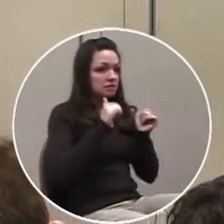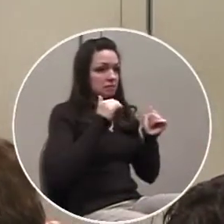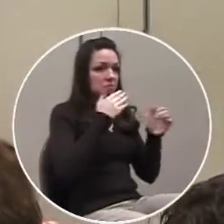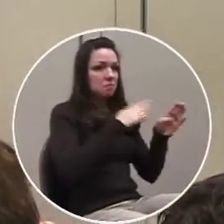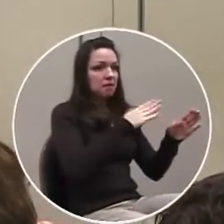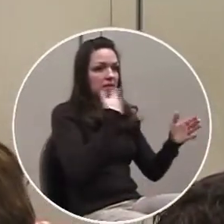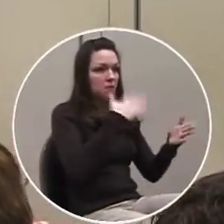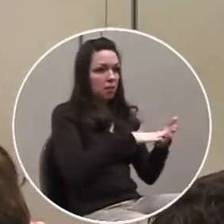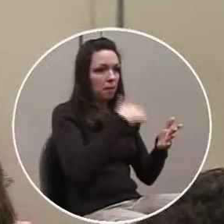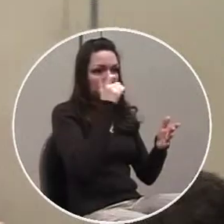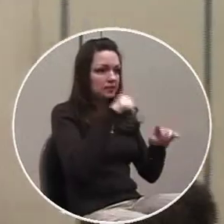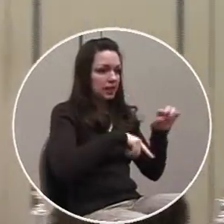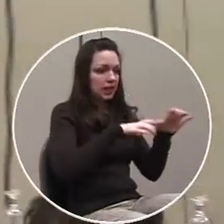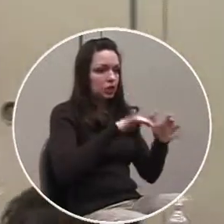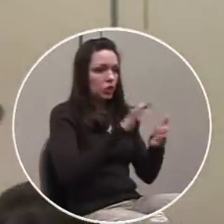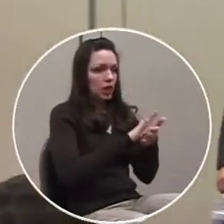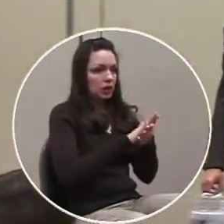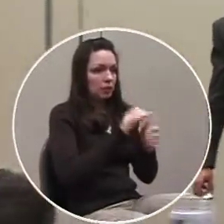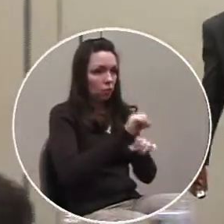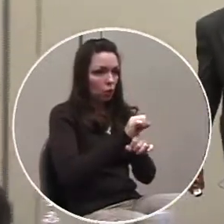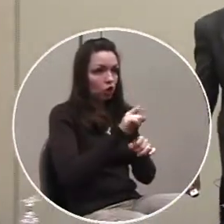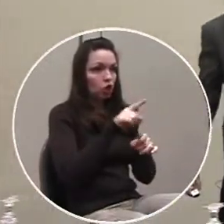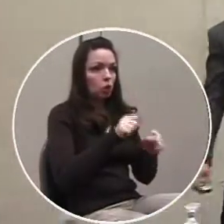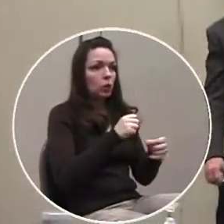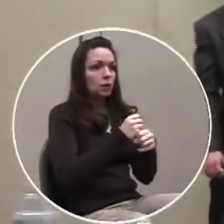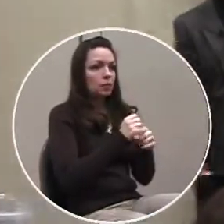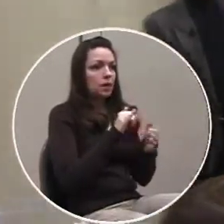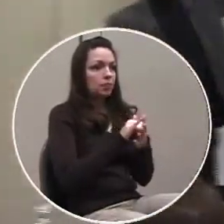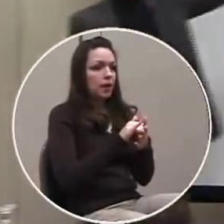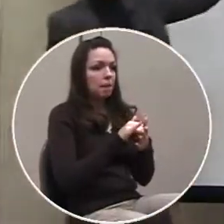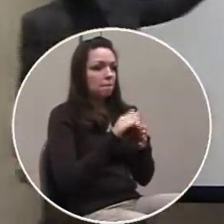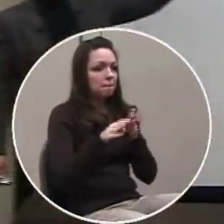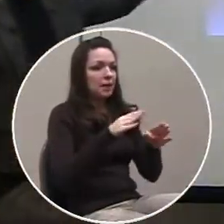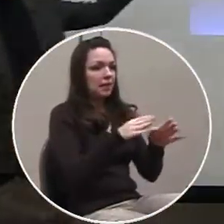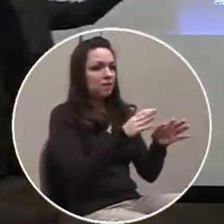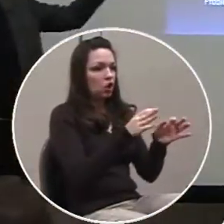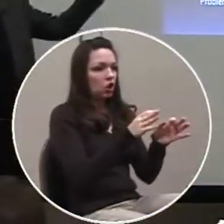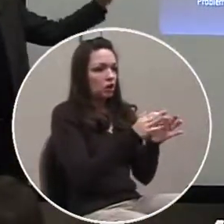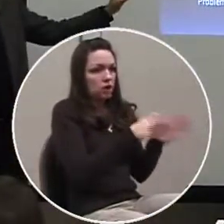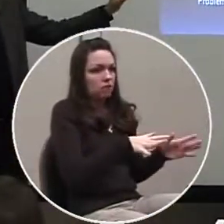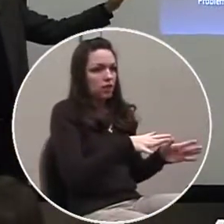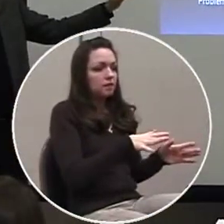academic work, you can make that behavior irrelevant by giving them